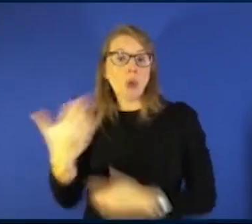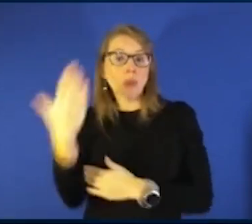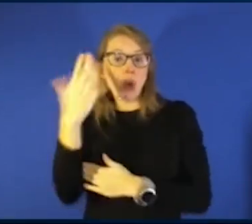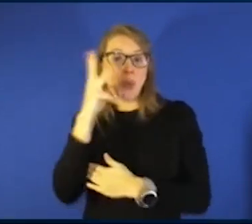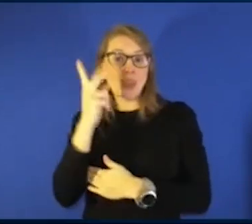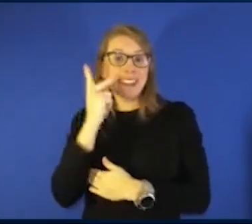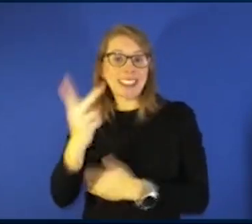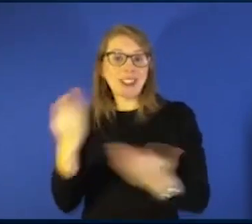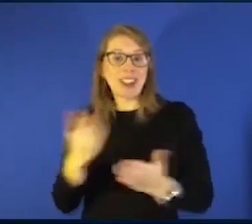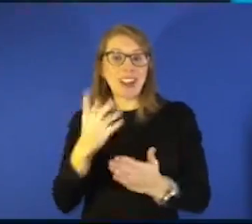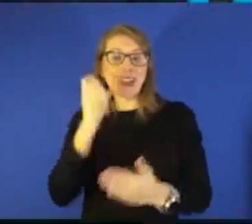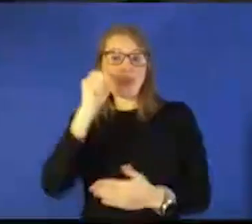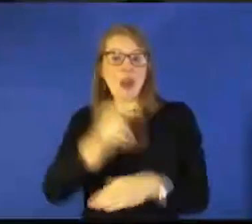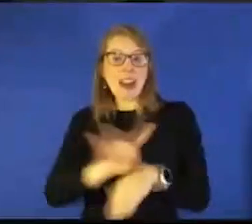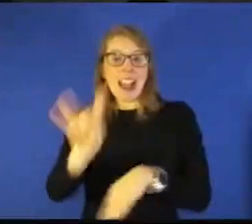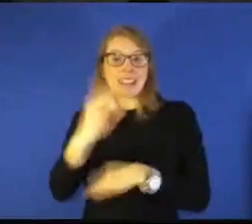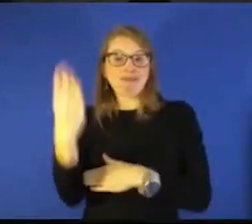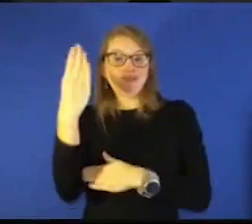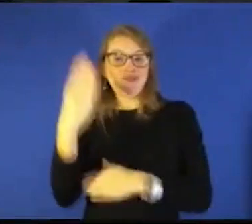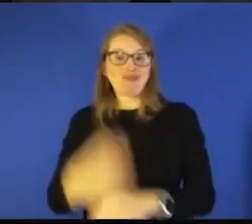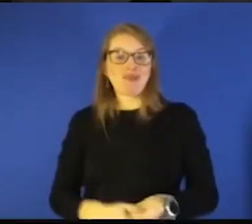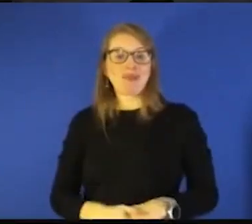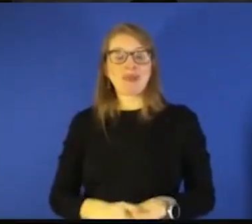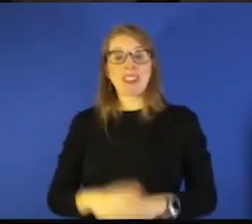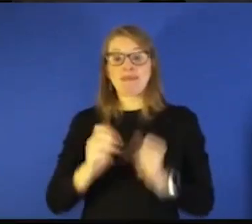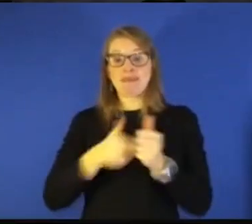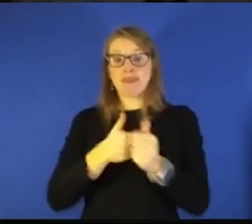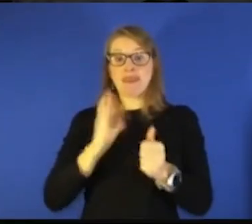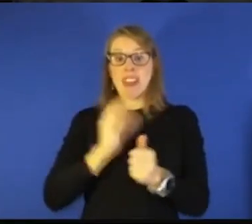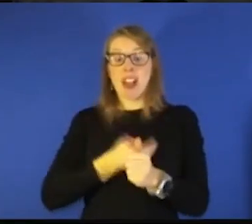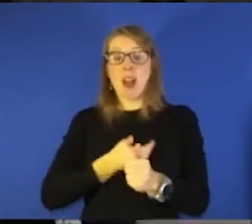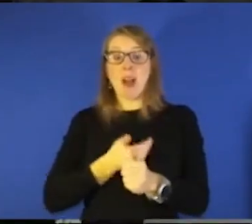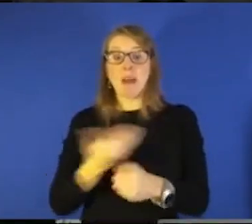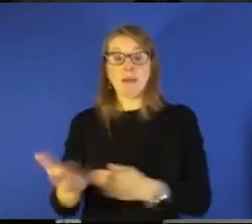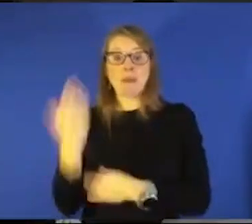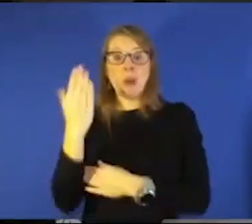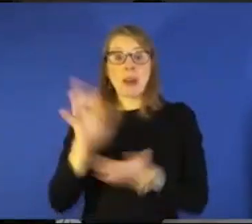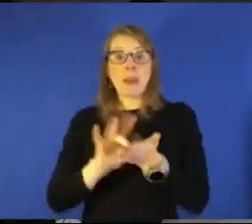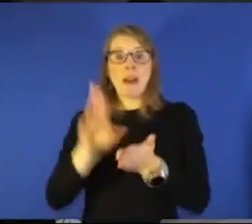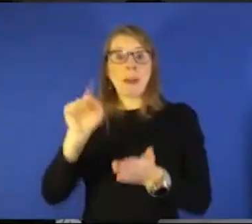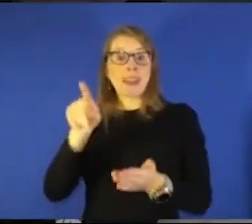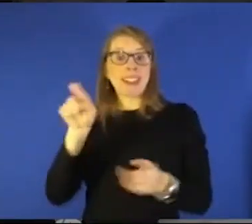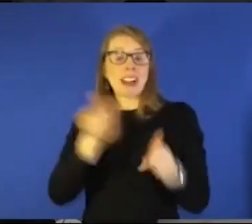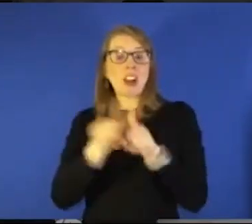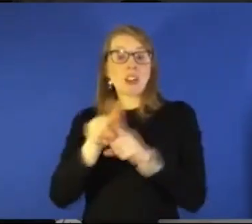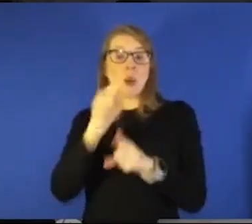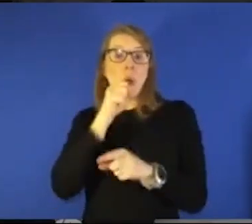8 a.m. Subscribe to our Morning Medical Update and Open Mics